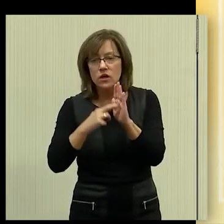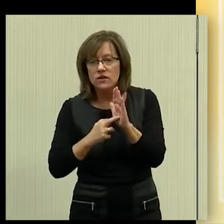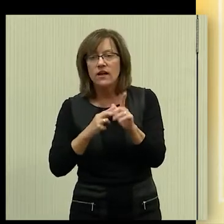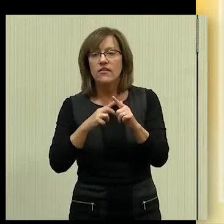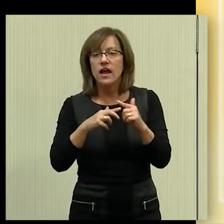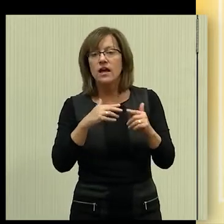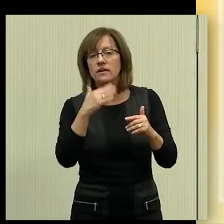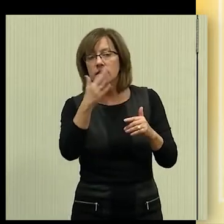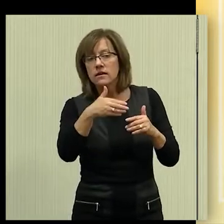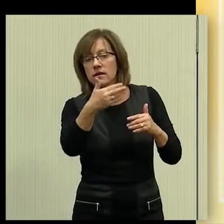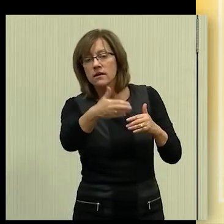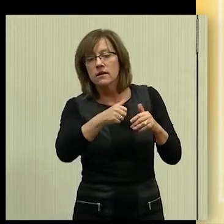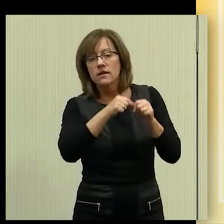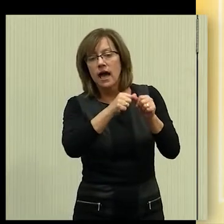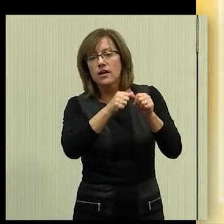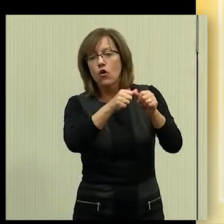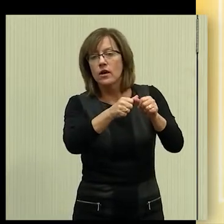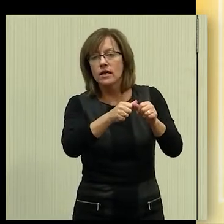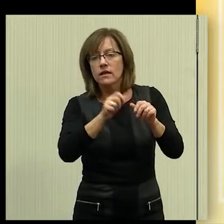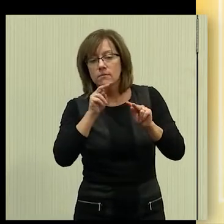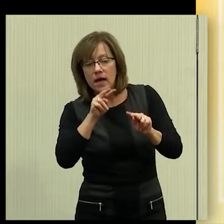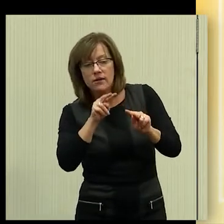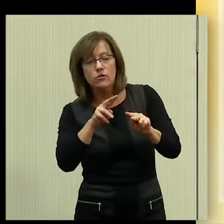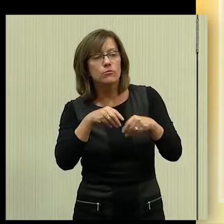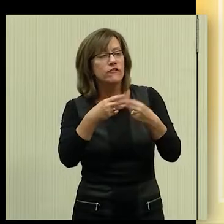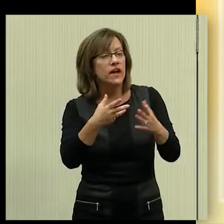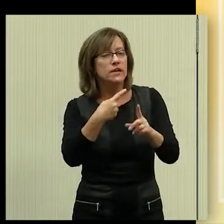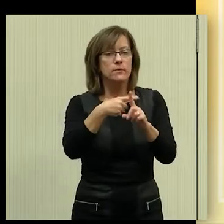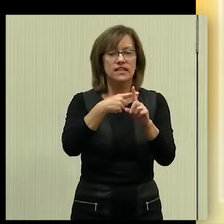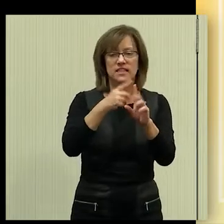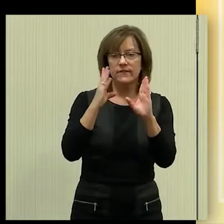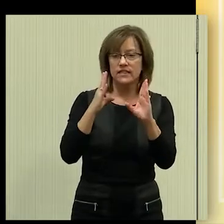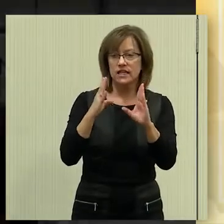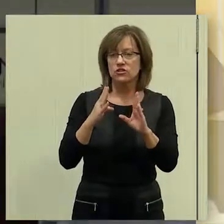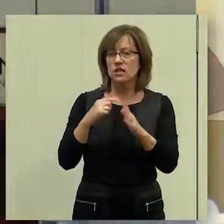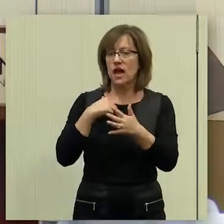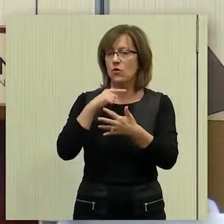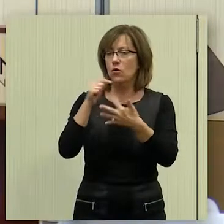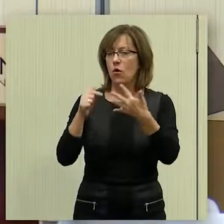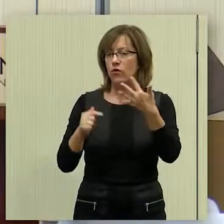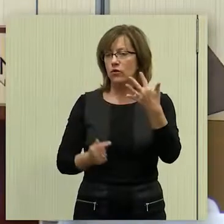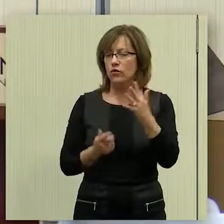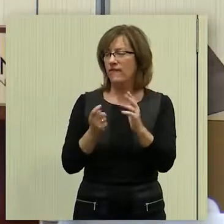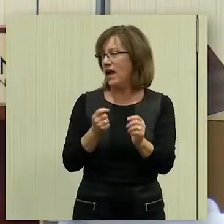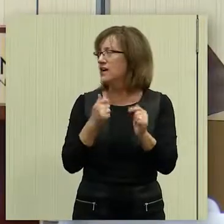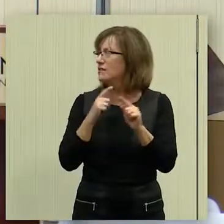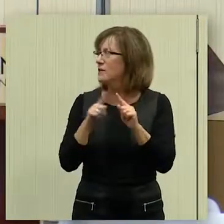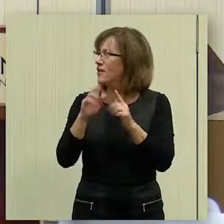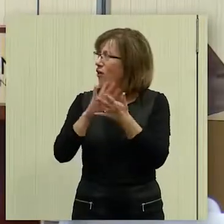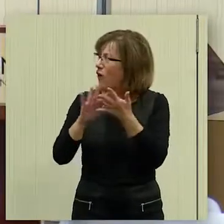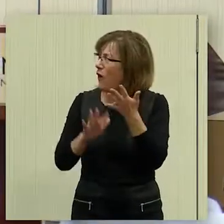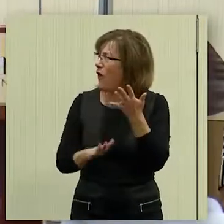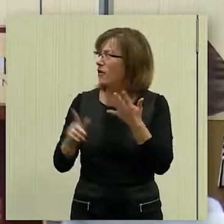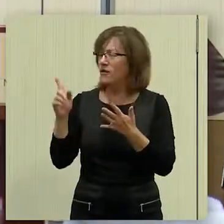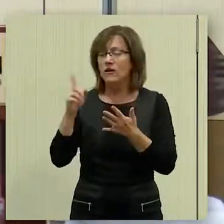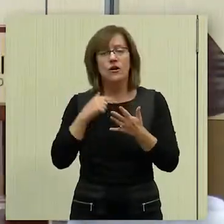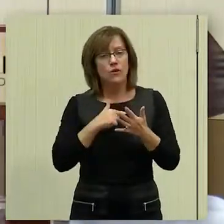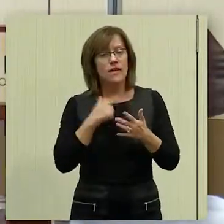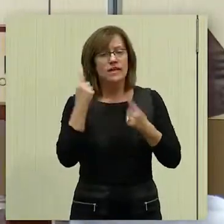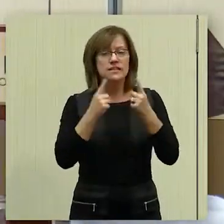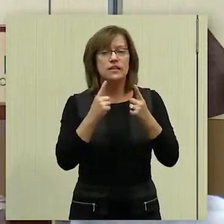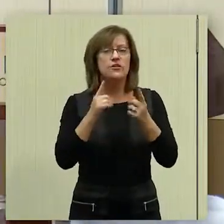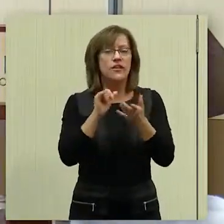ongoing monitoring and providing positive attention. I'll go through these kind of quickly, but all of these things we consider make up